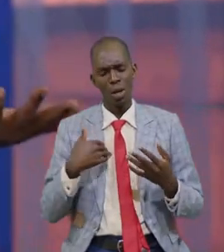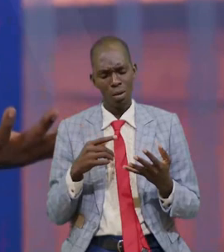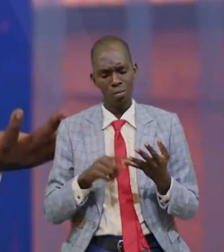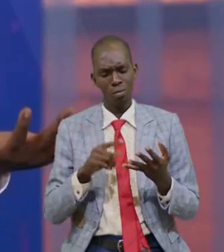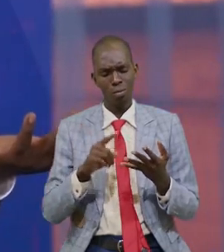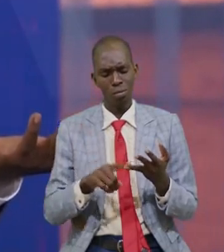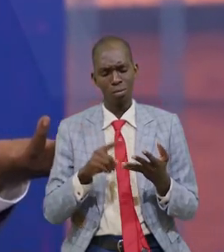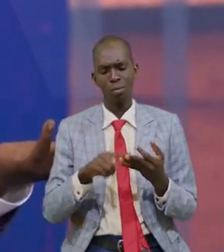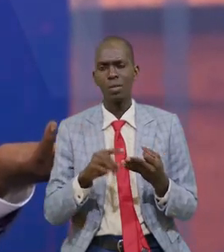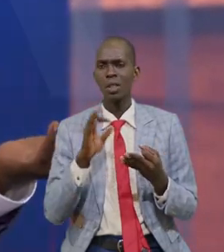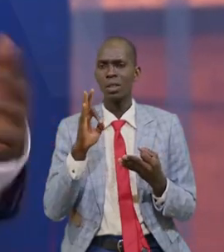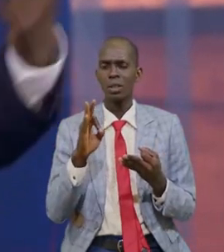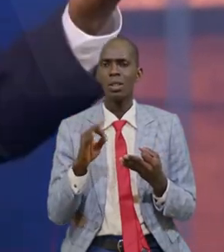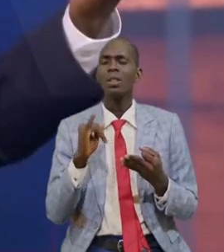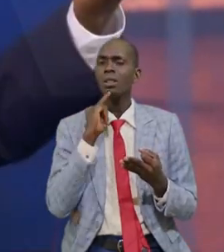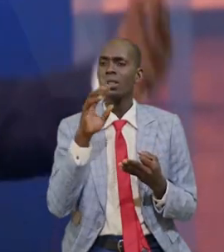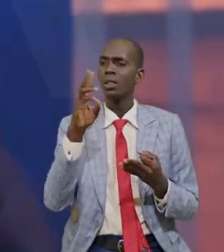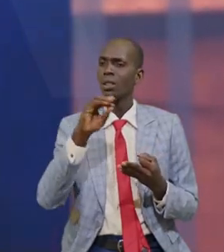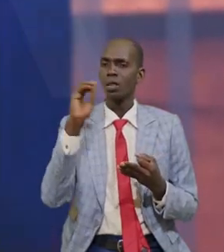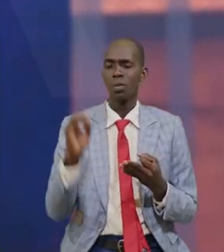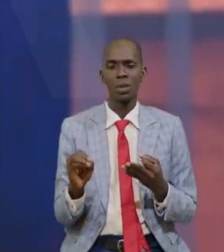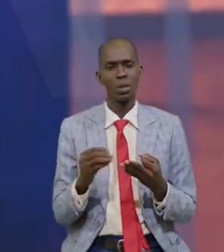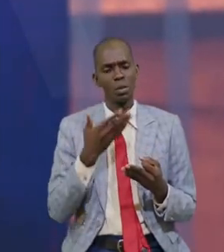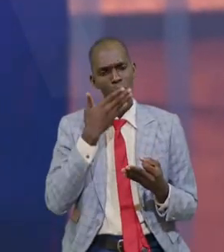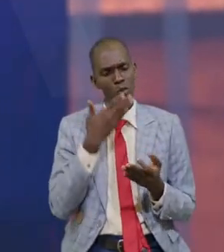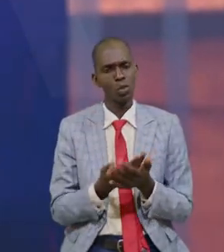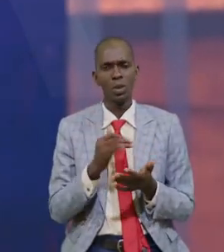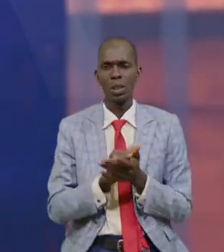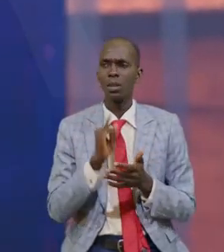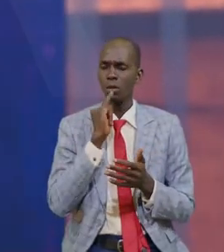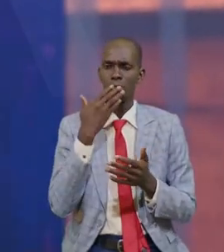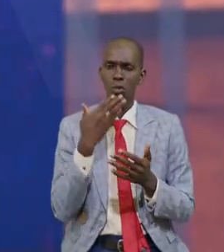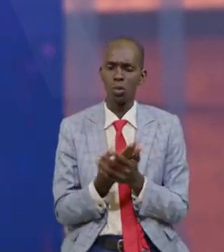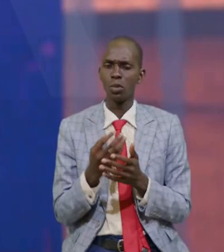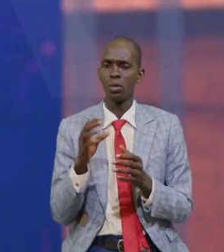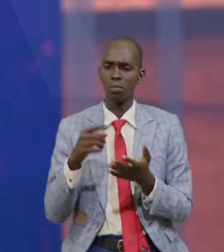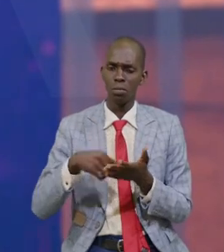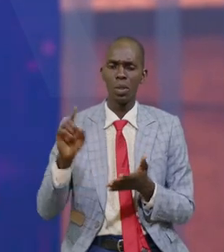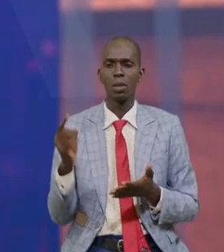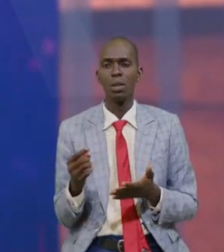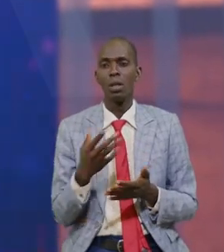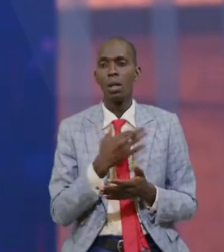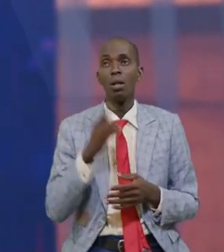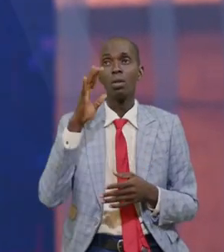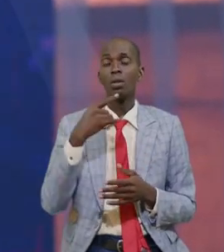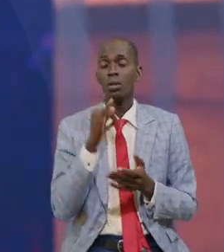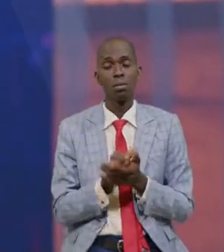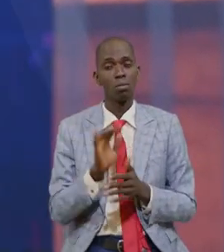that's 60%. And that's good. That's pass mark. And God says, I'm not through with you